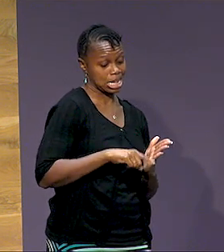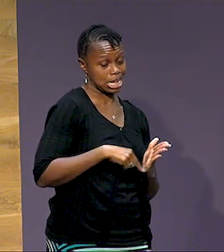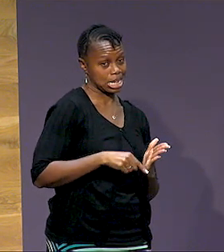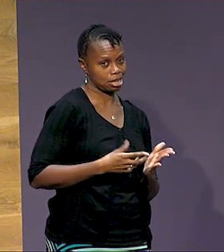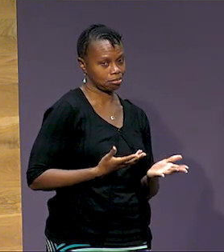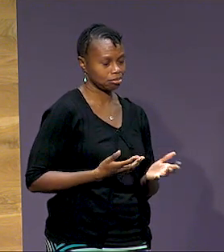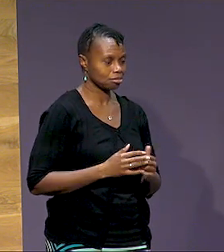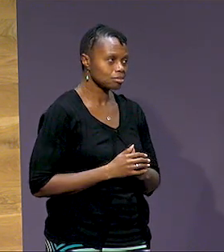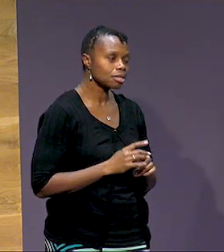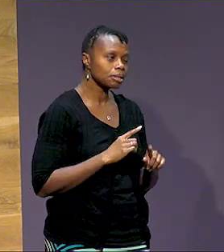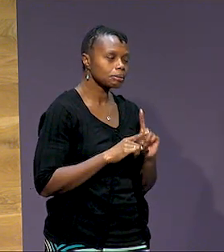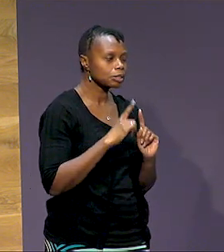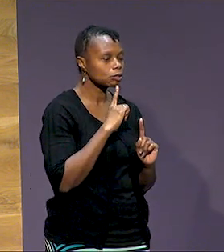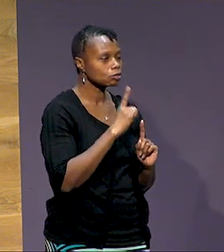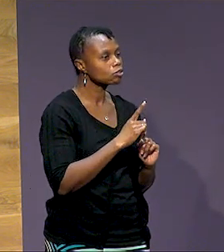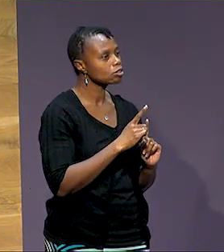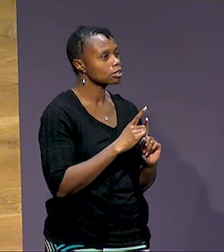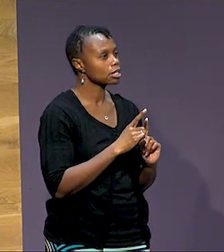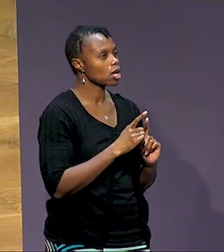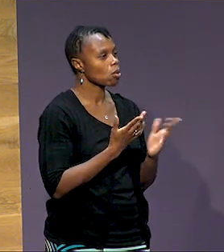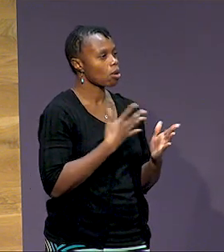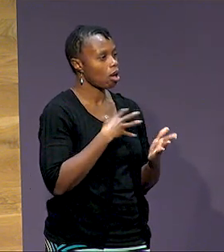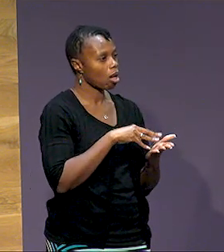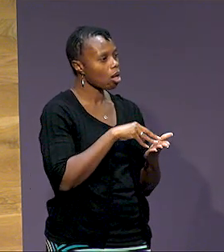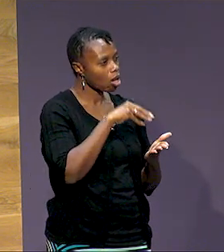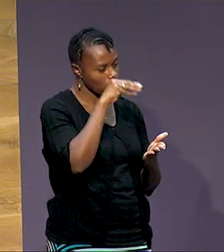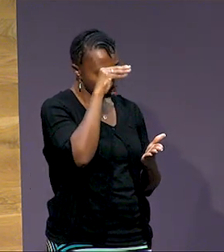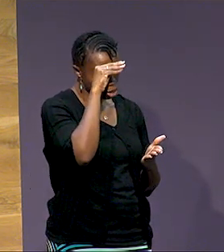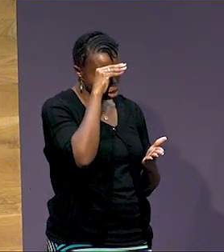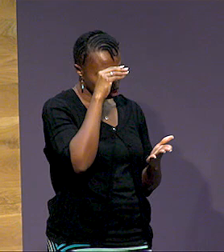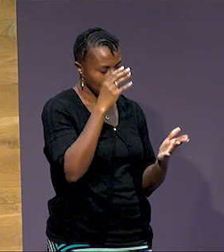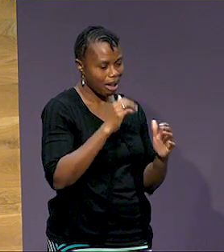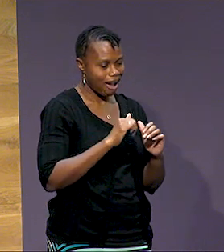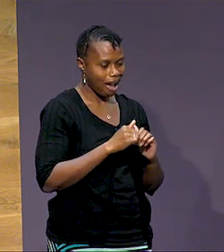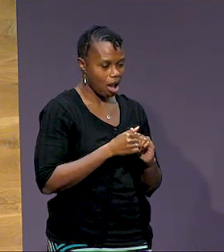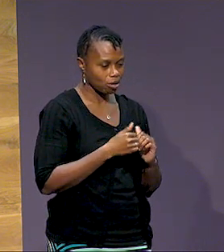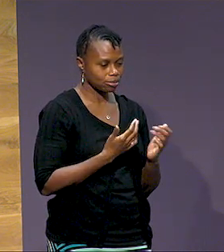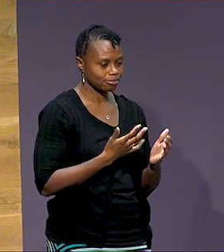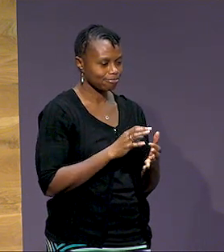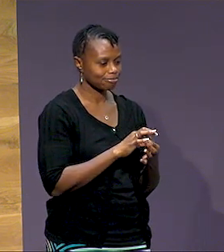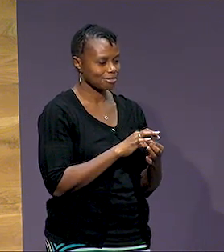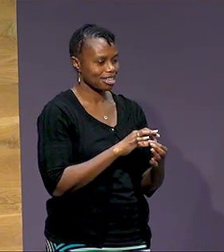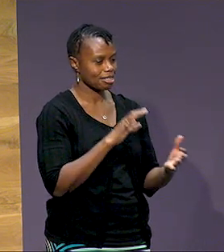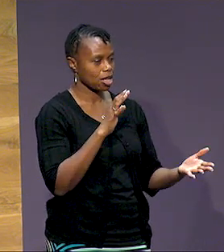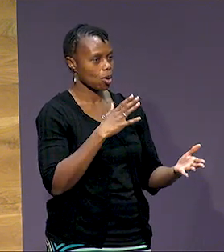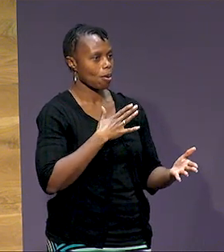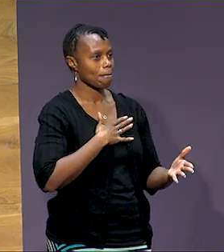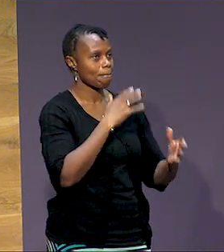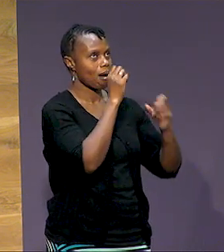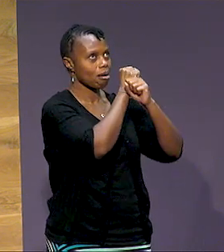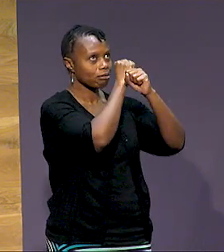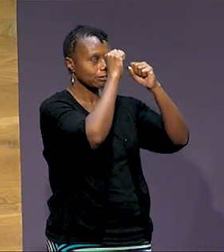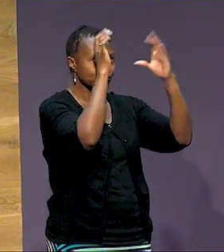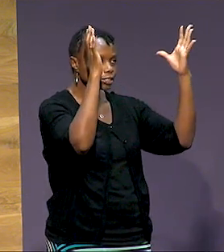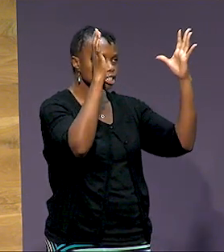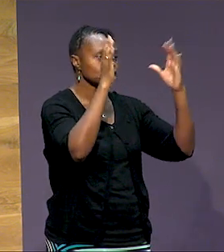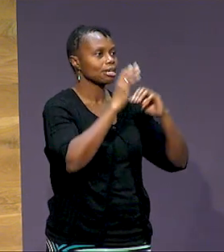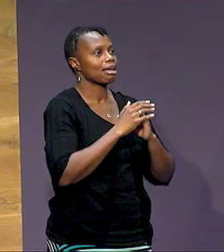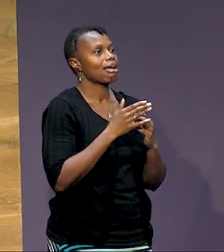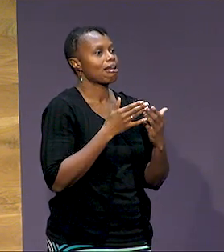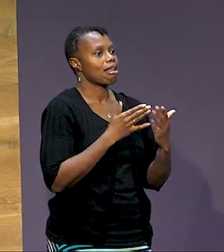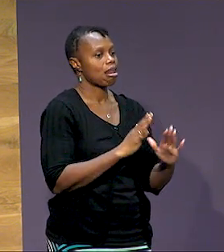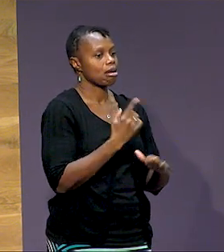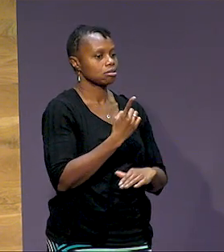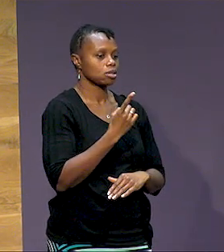biggest learning curve as an editor is how to let go of a vision and let someone